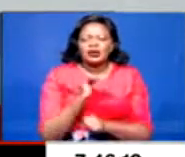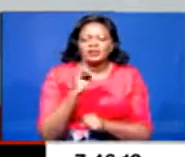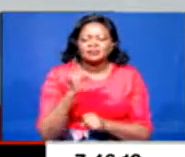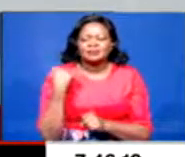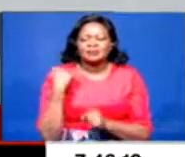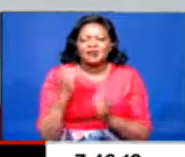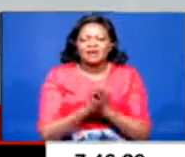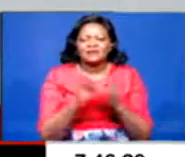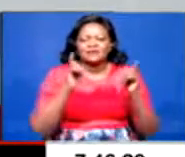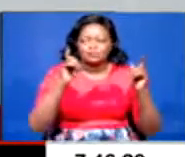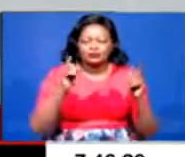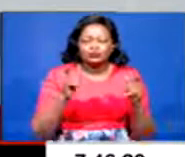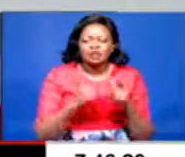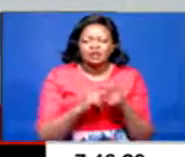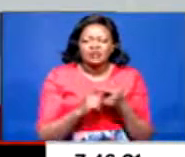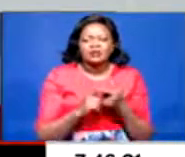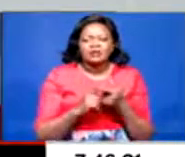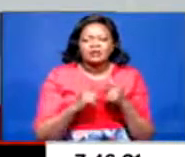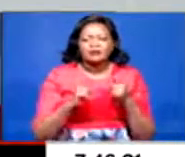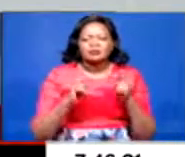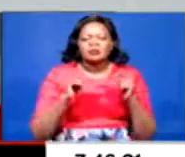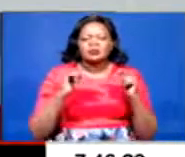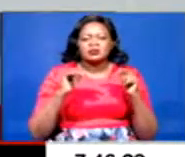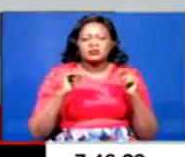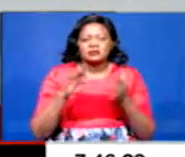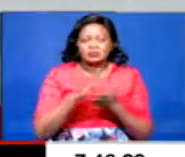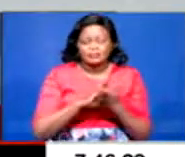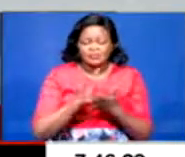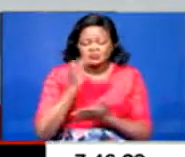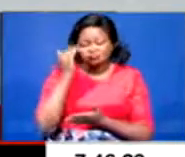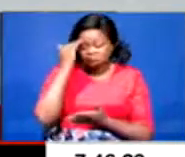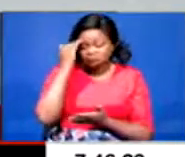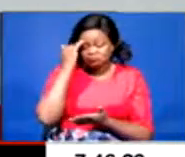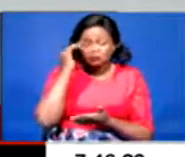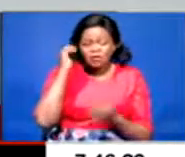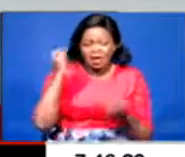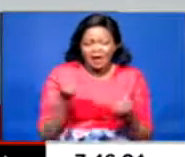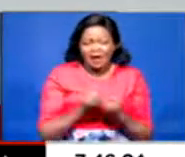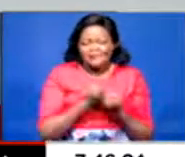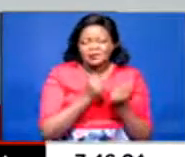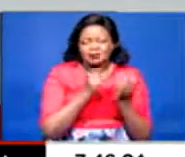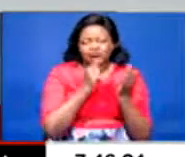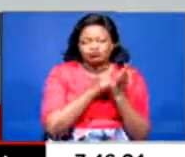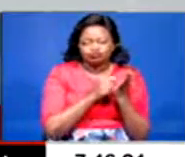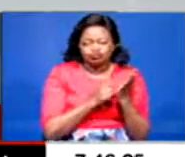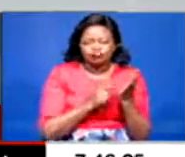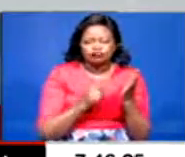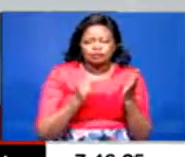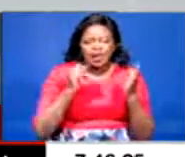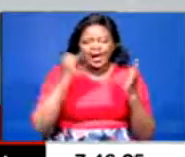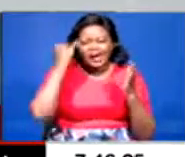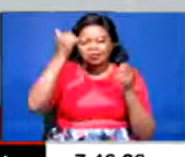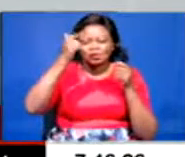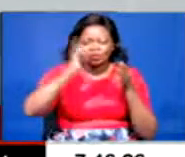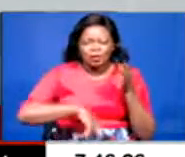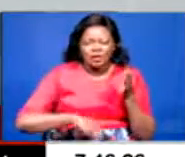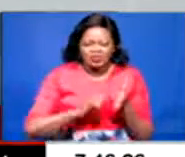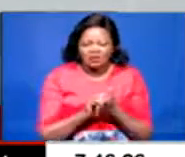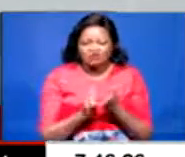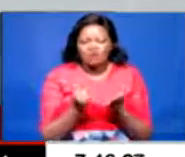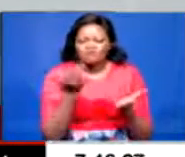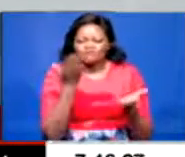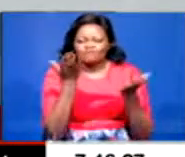identification. So the primary identification will still happen on the KIMS kit. And the big idea was so that you have checks and balances,